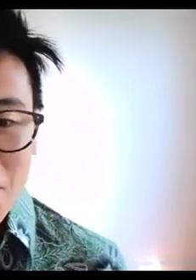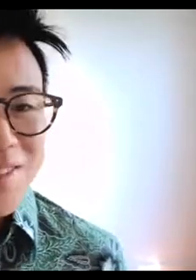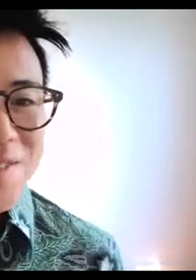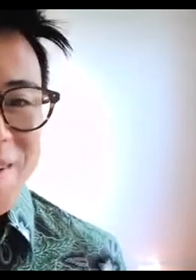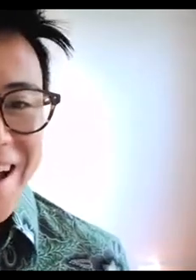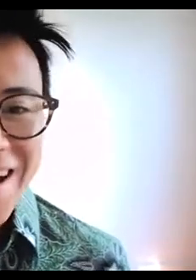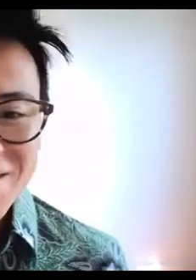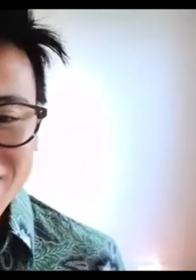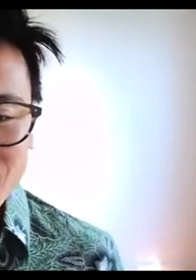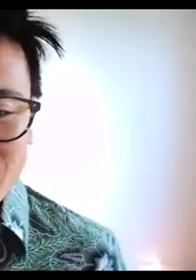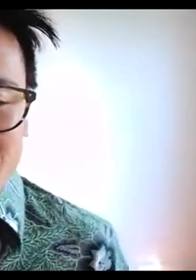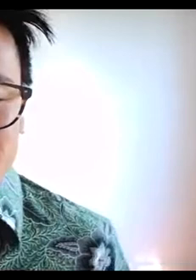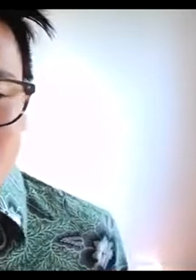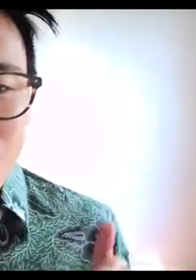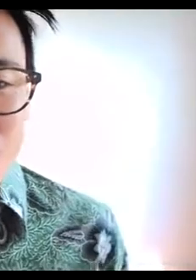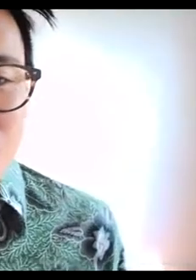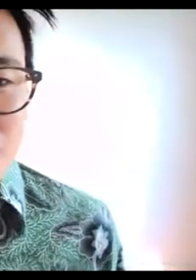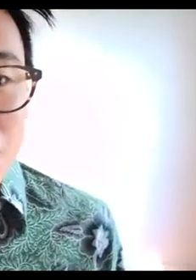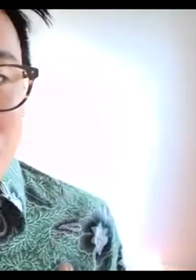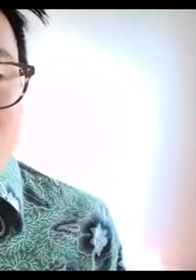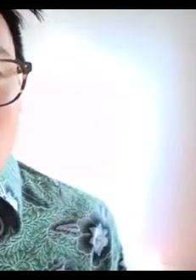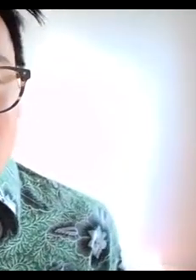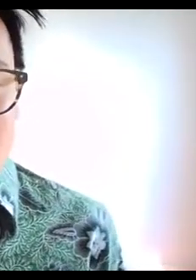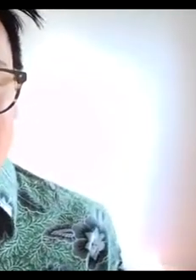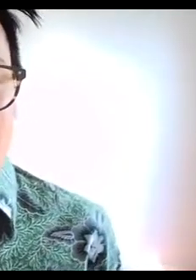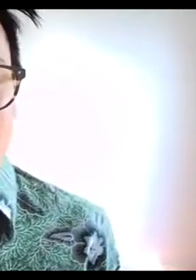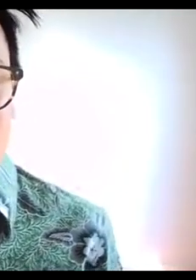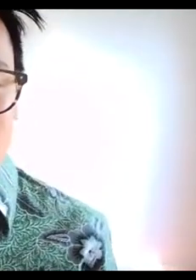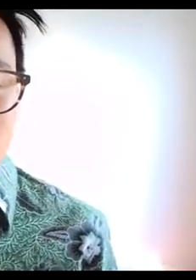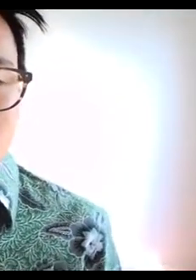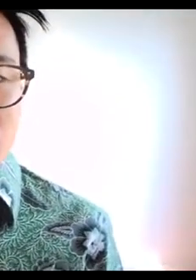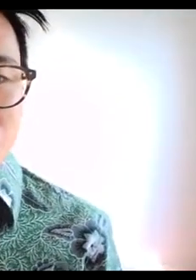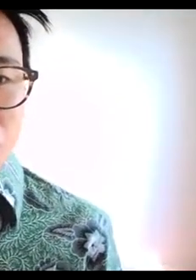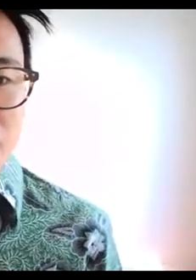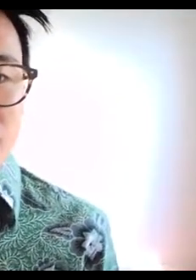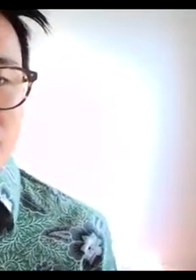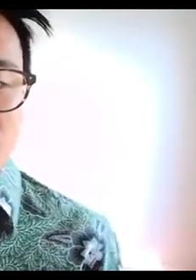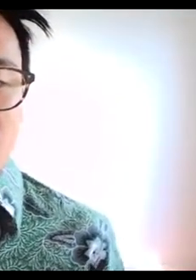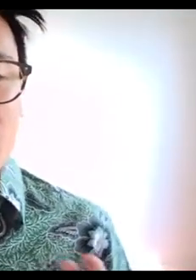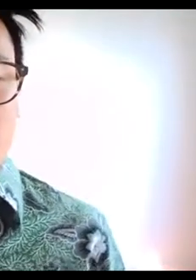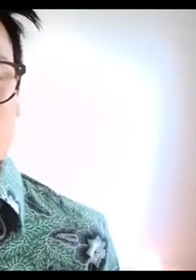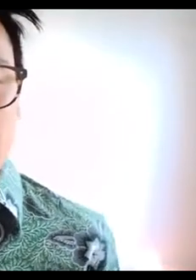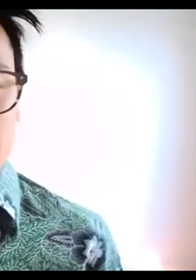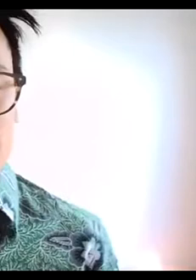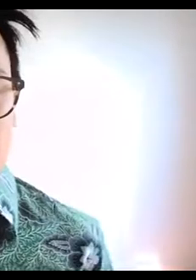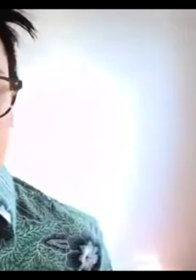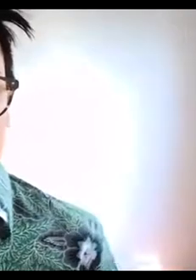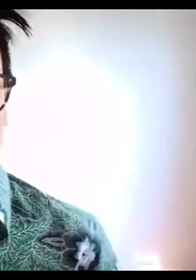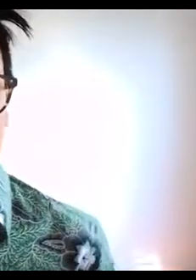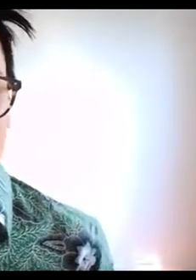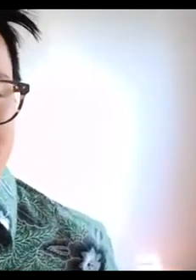Yeah, maybe I'll just read that out too. Just one note that we are recording today. We'll record in both English and